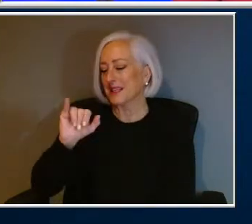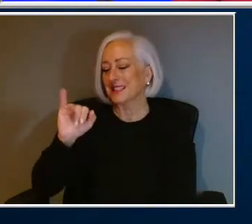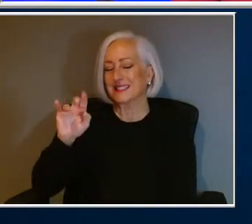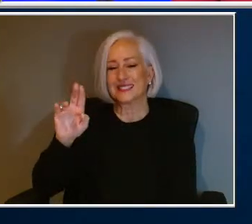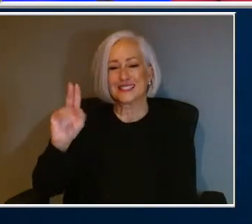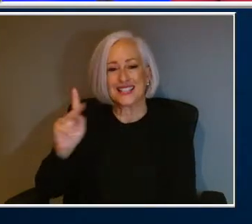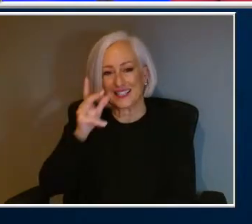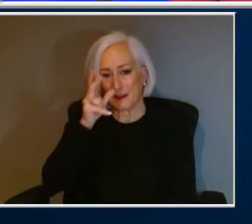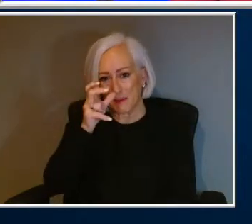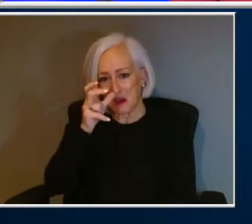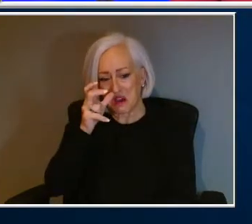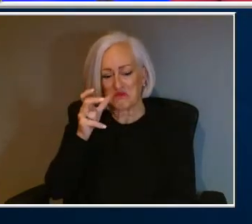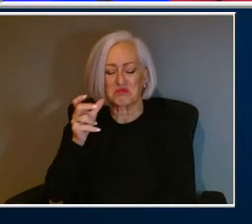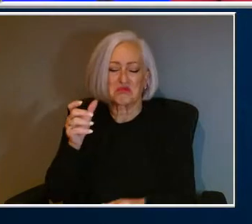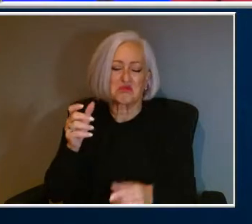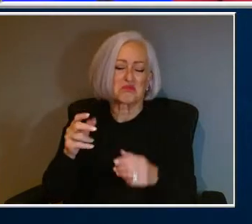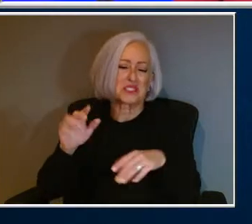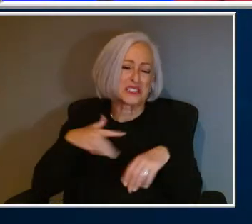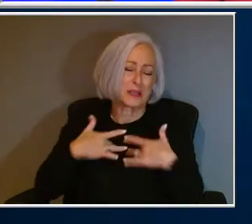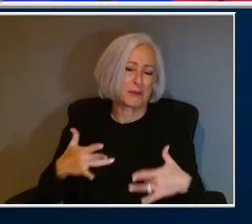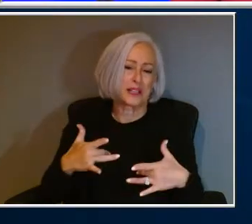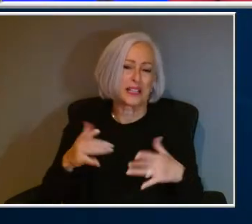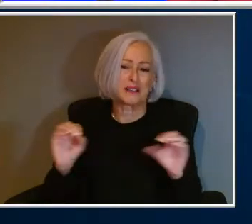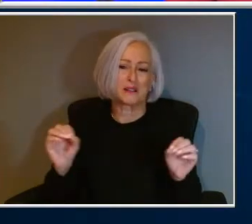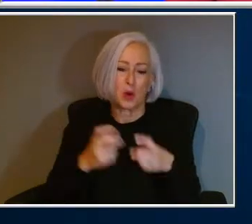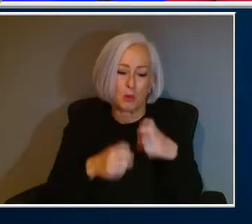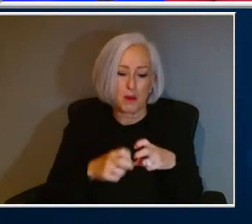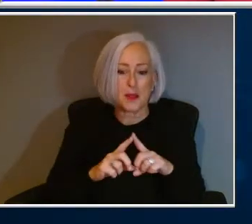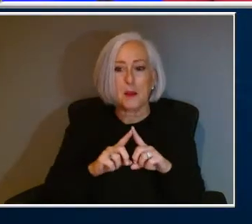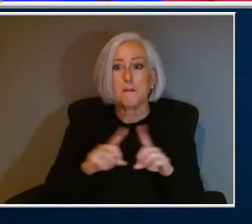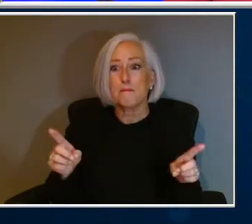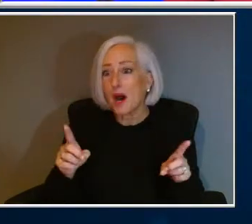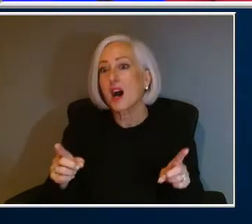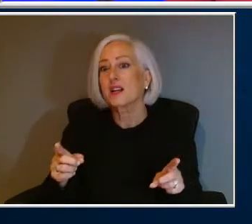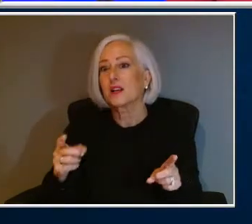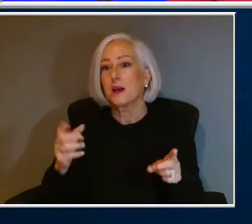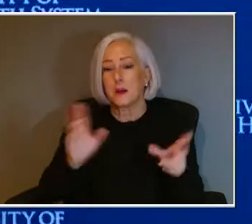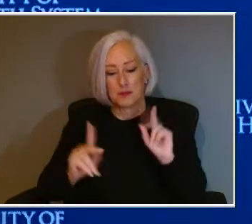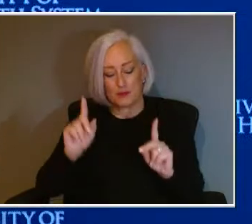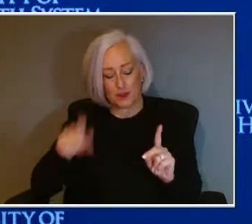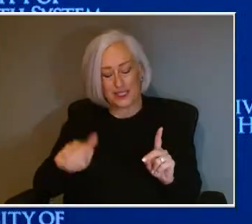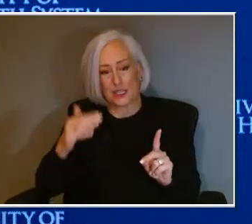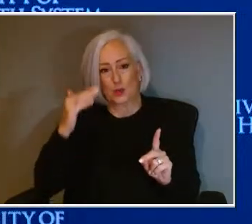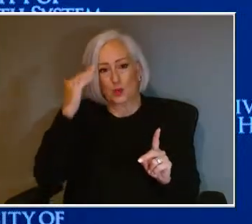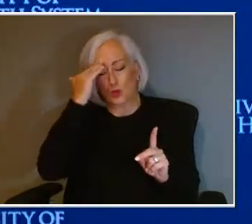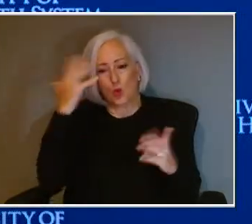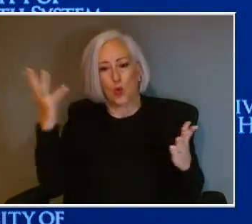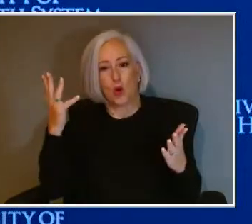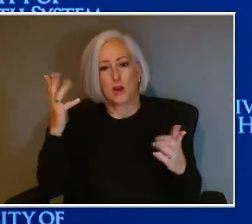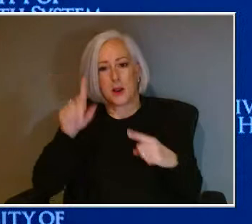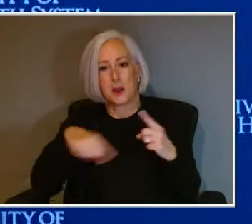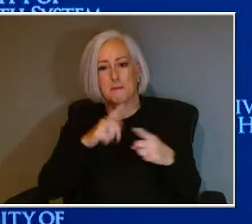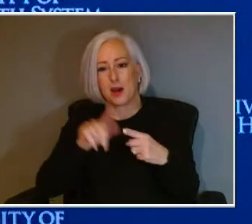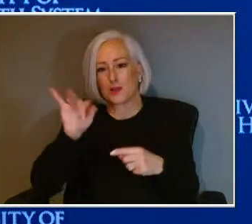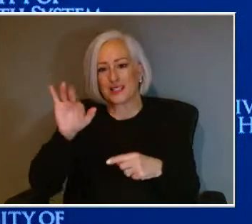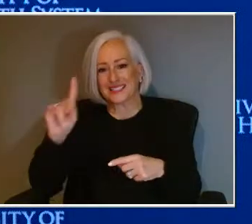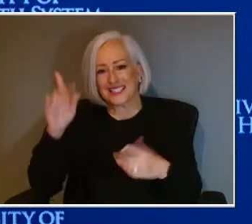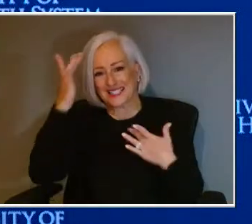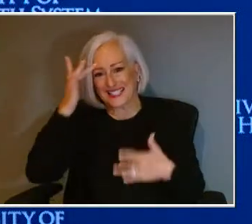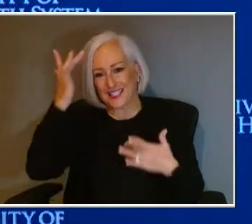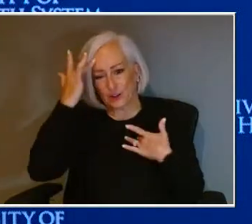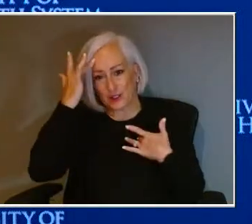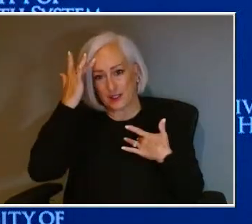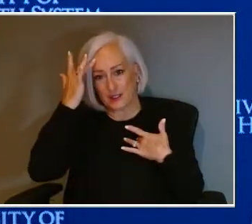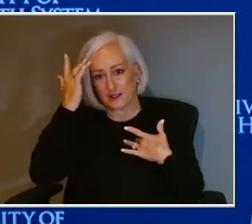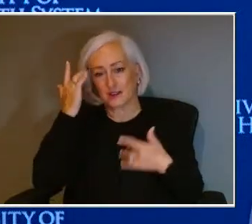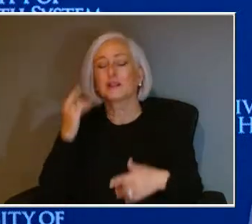see patients with tick-borne illnesses. What should people be aware of right now? Yeah, so I think it's important. Again, we were talking about prevention here